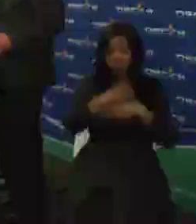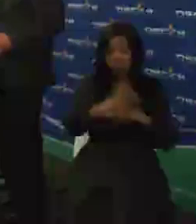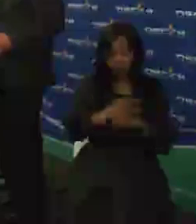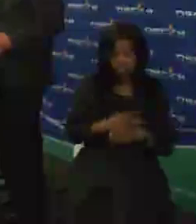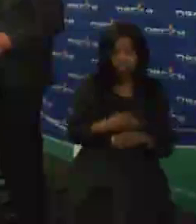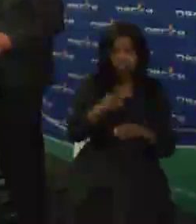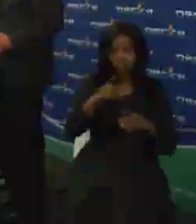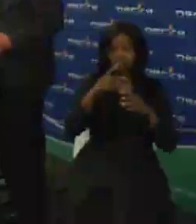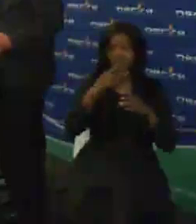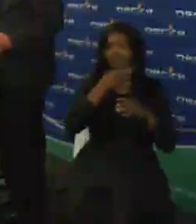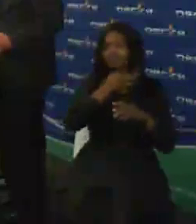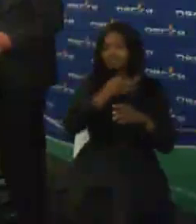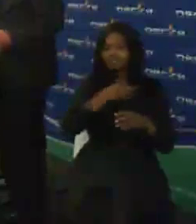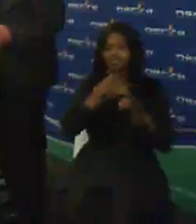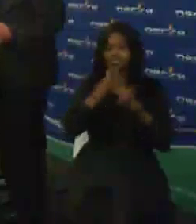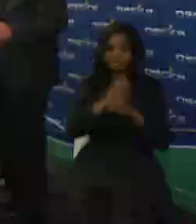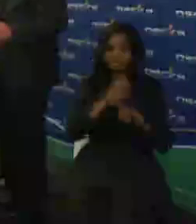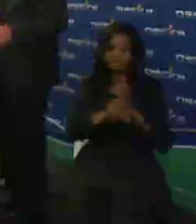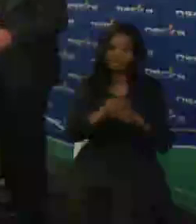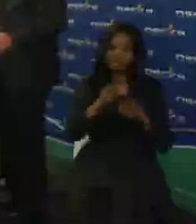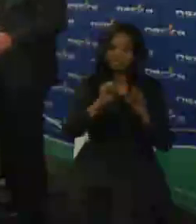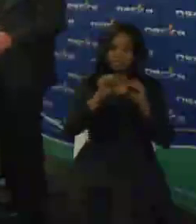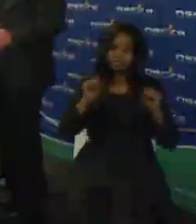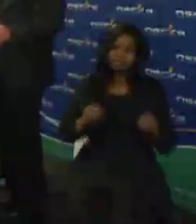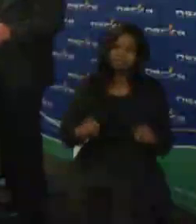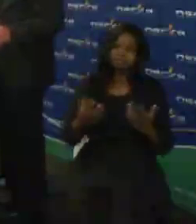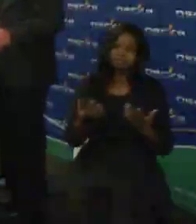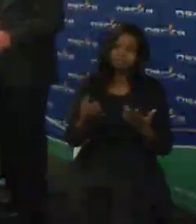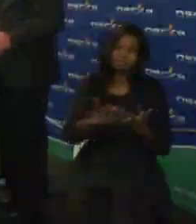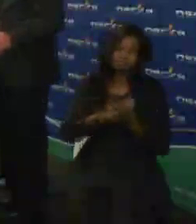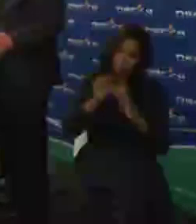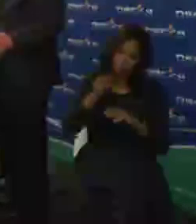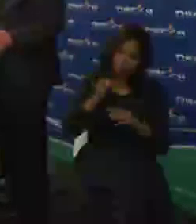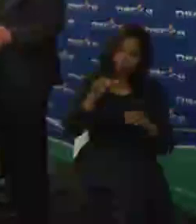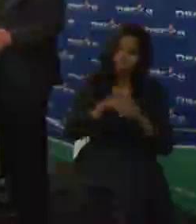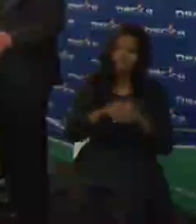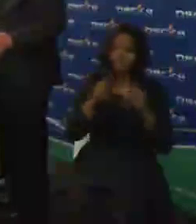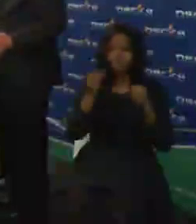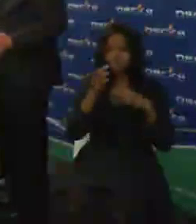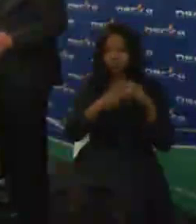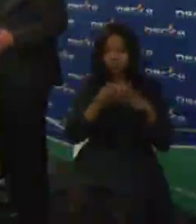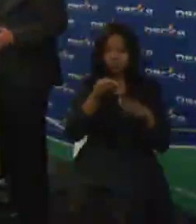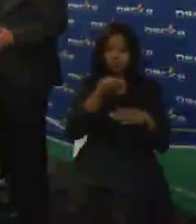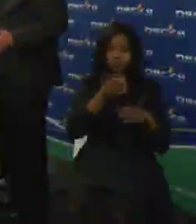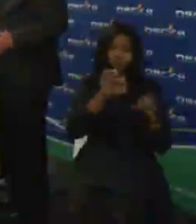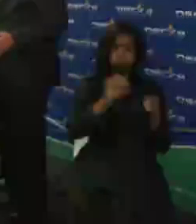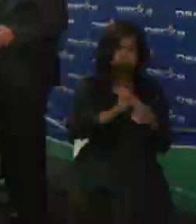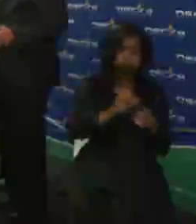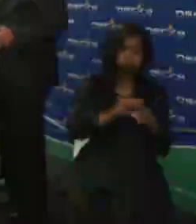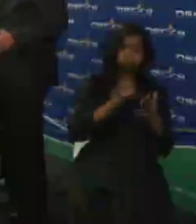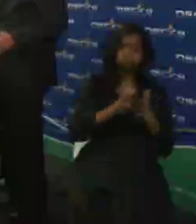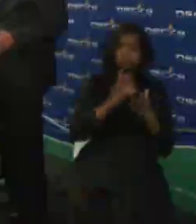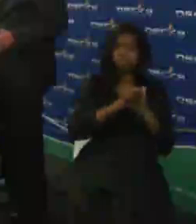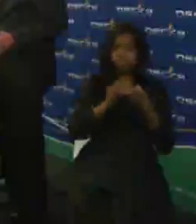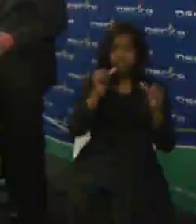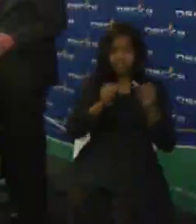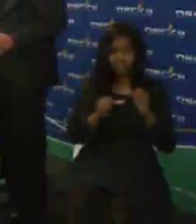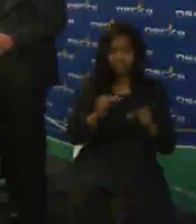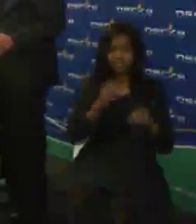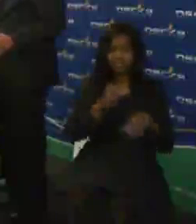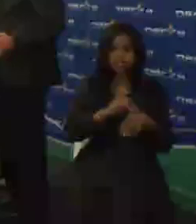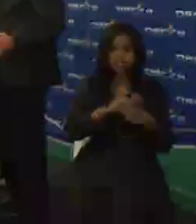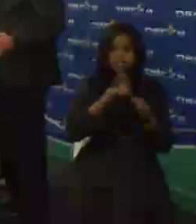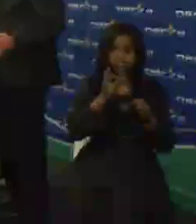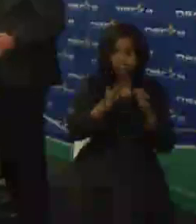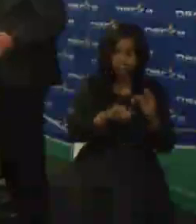the constrained system. Now, yes, in terms of our new build, there are issues, significant design issues, etc., that we